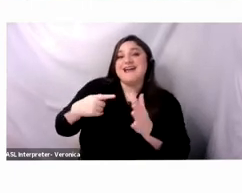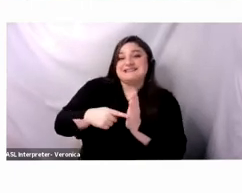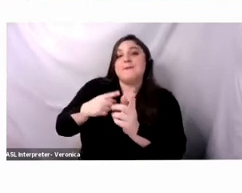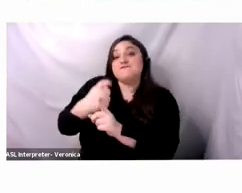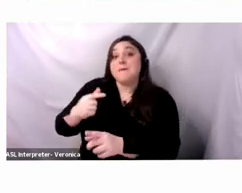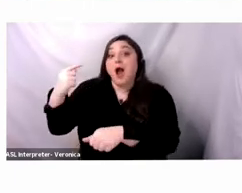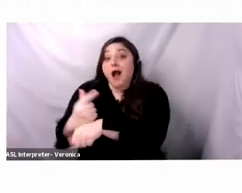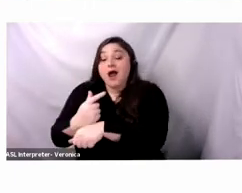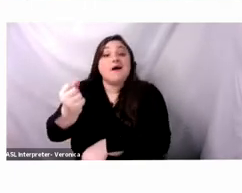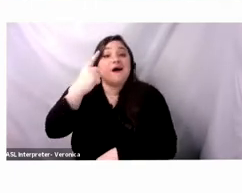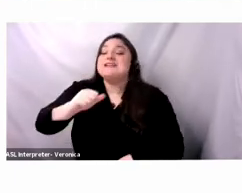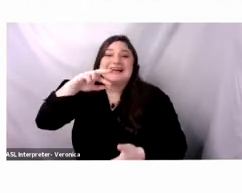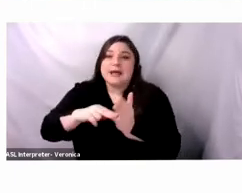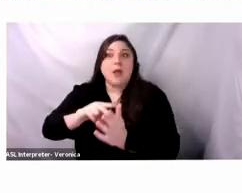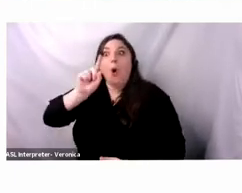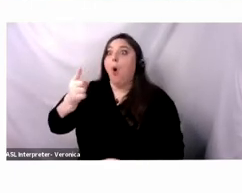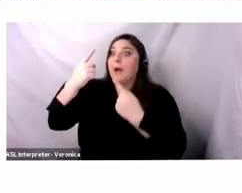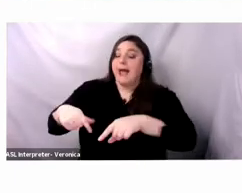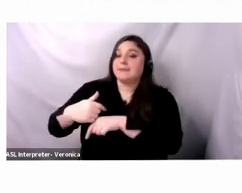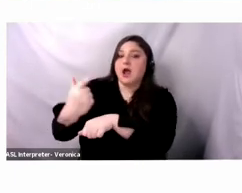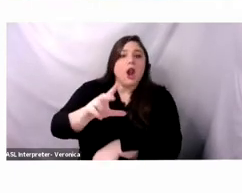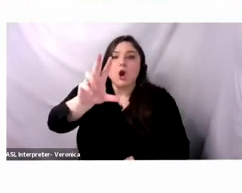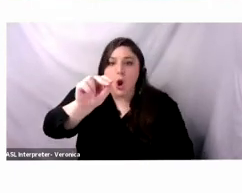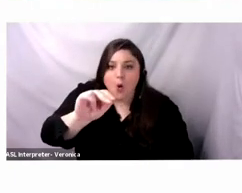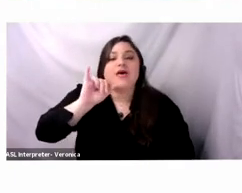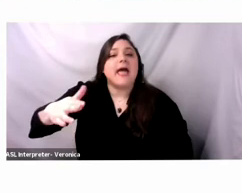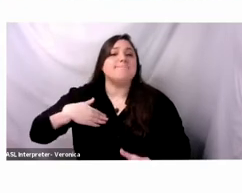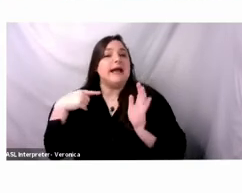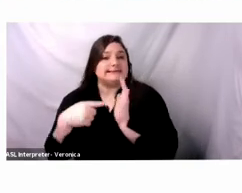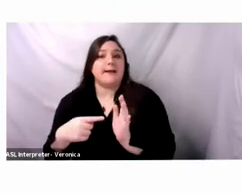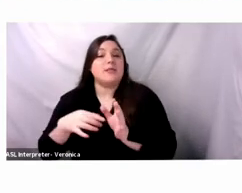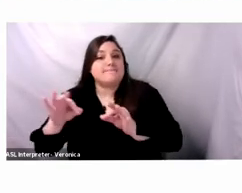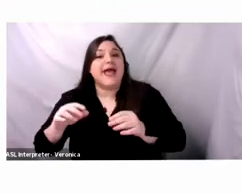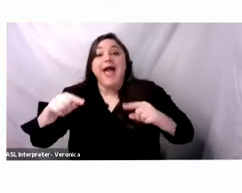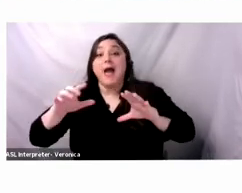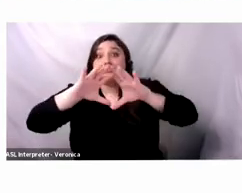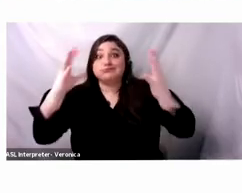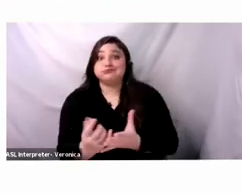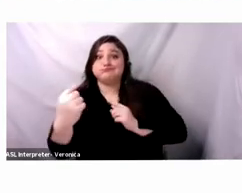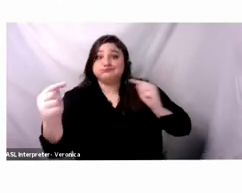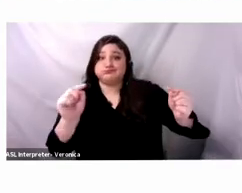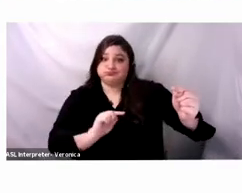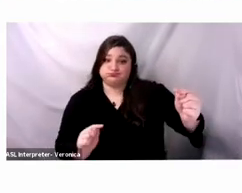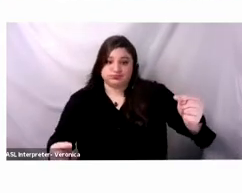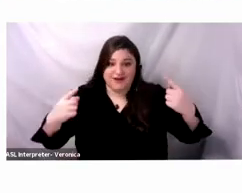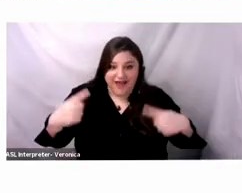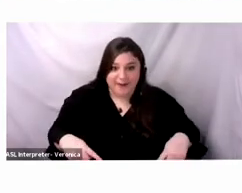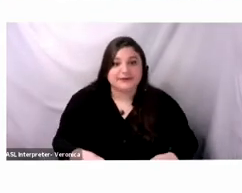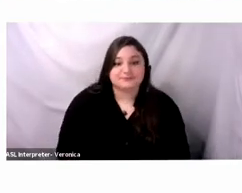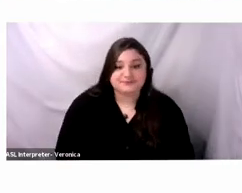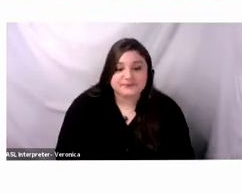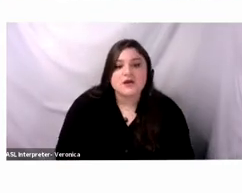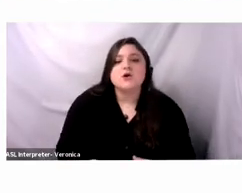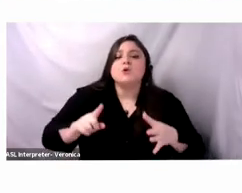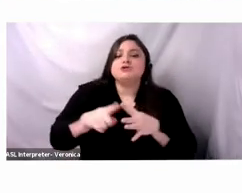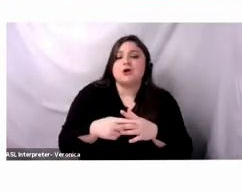The first section is resistance. I want to begin with honoring the life of Kobena Seichi, who was born